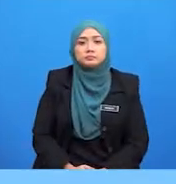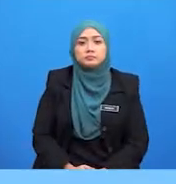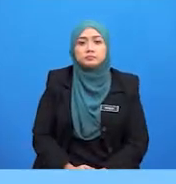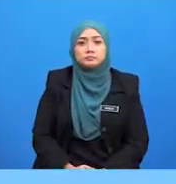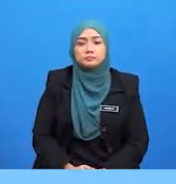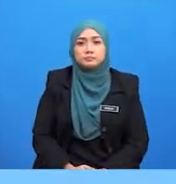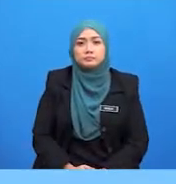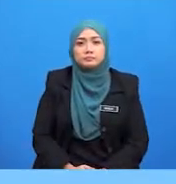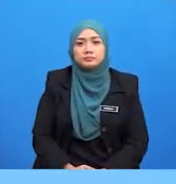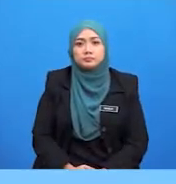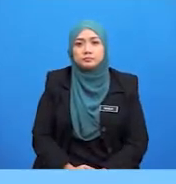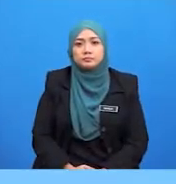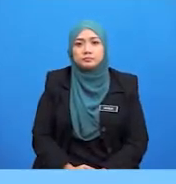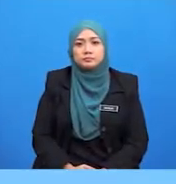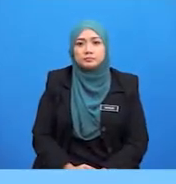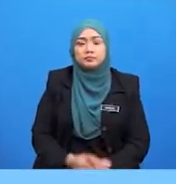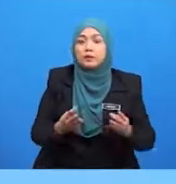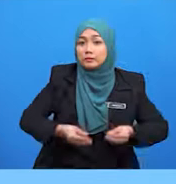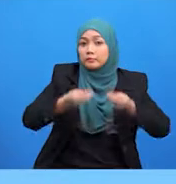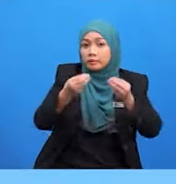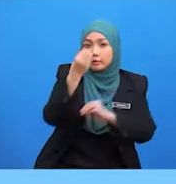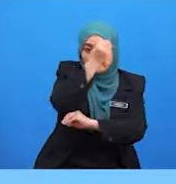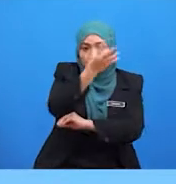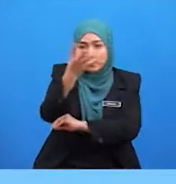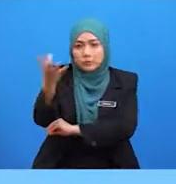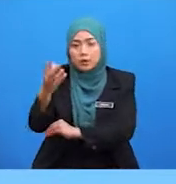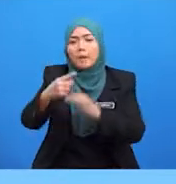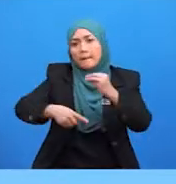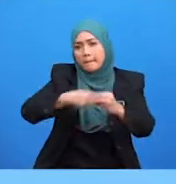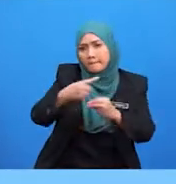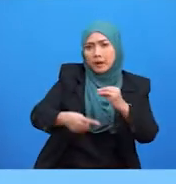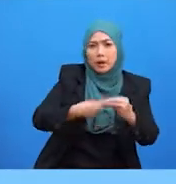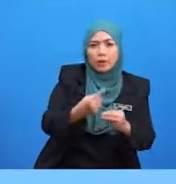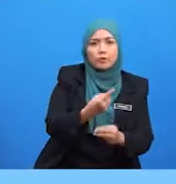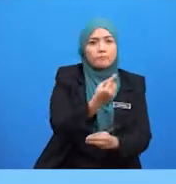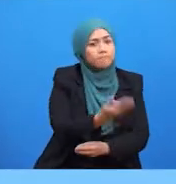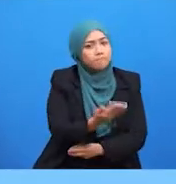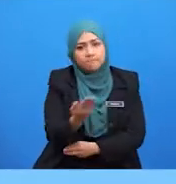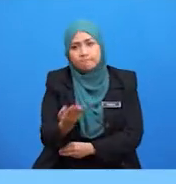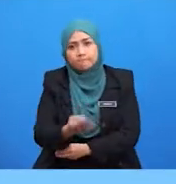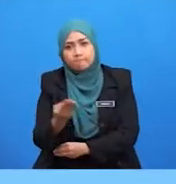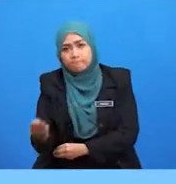It basically gives you more information about something or someone.